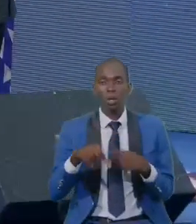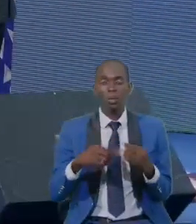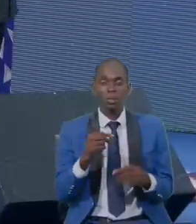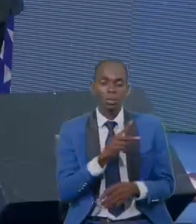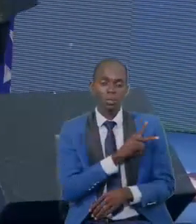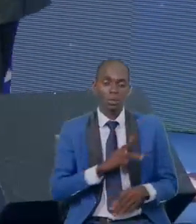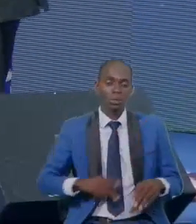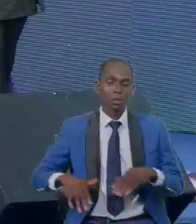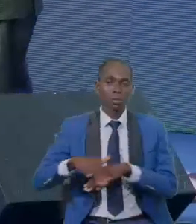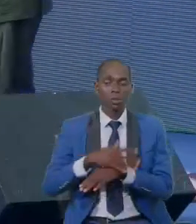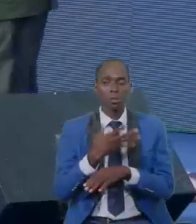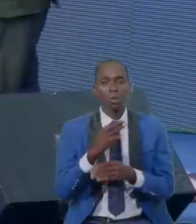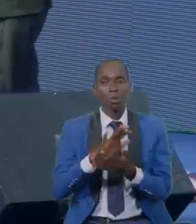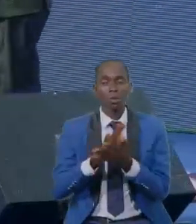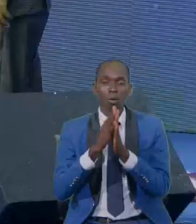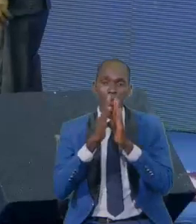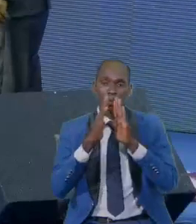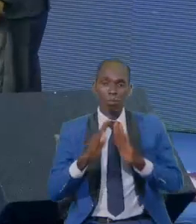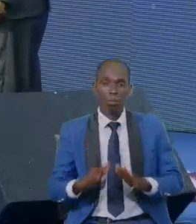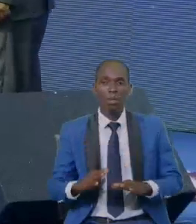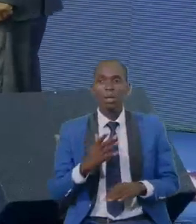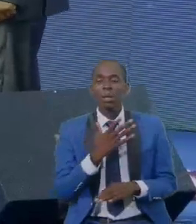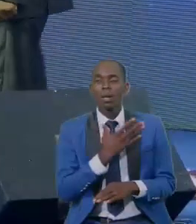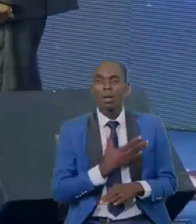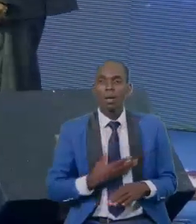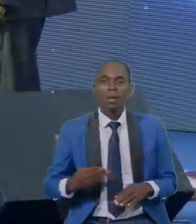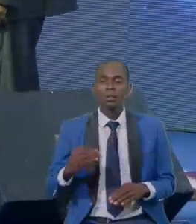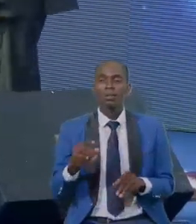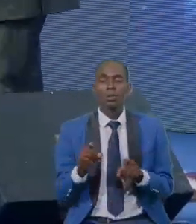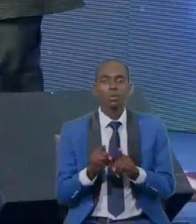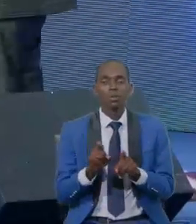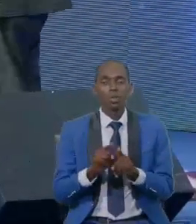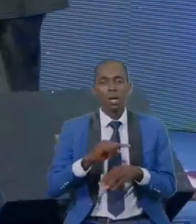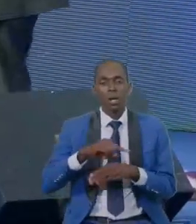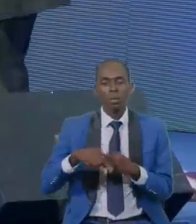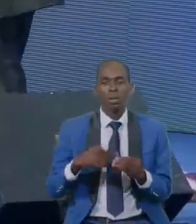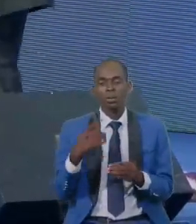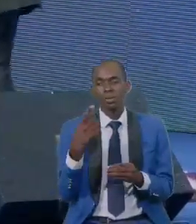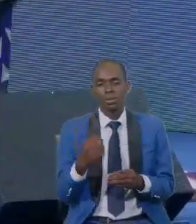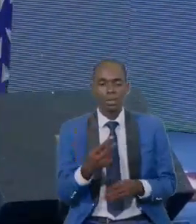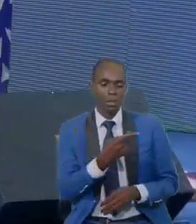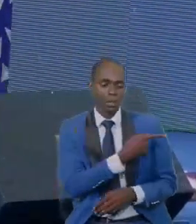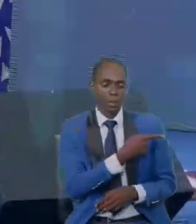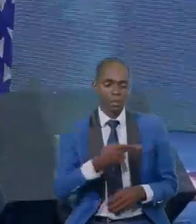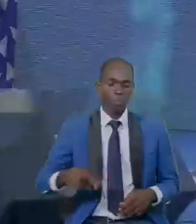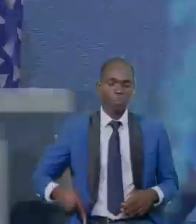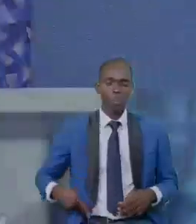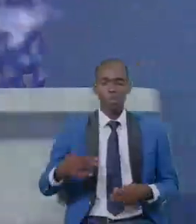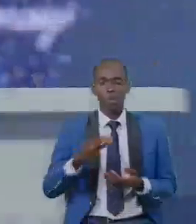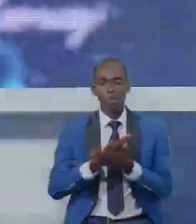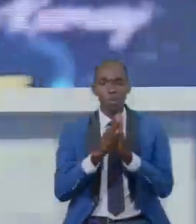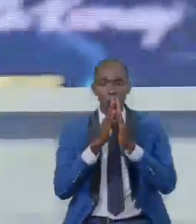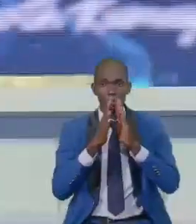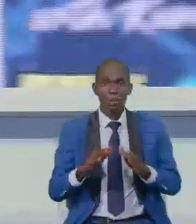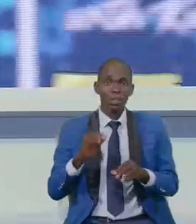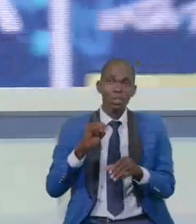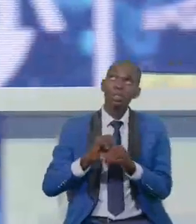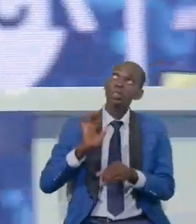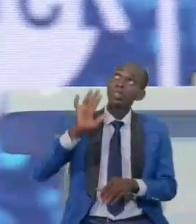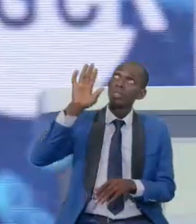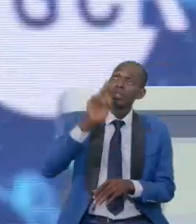and about the Prince of Peace. In his kingdom, there is